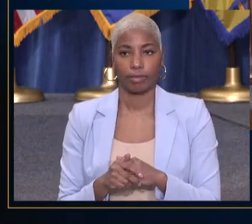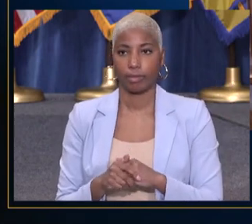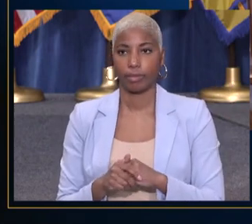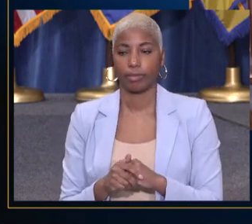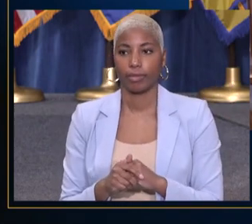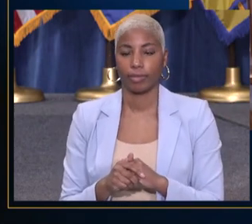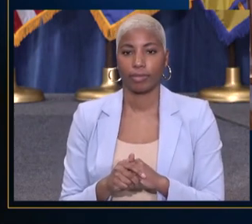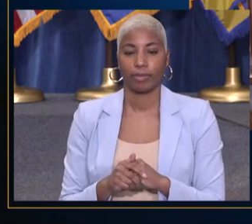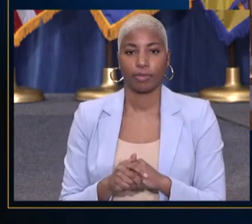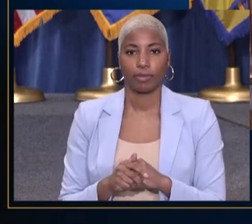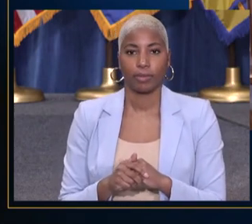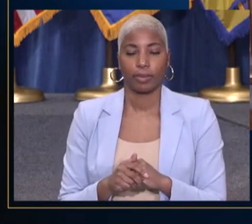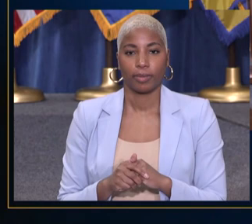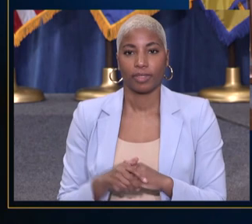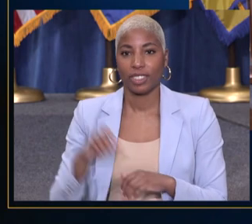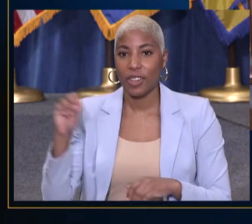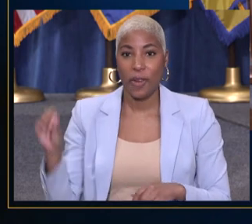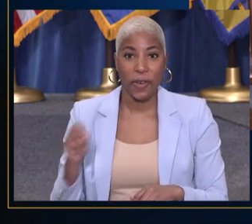Okay.